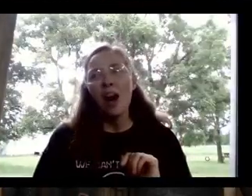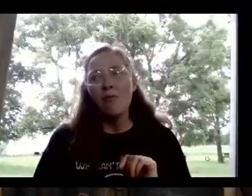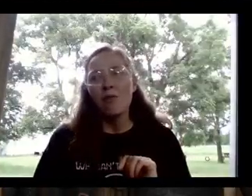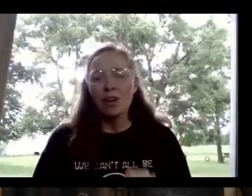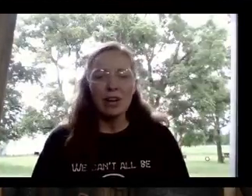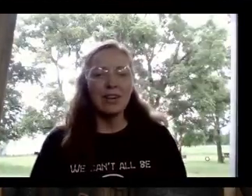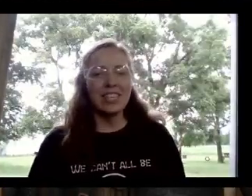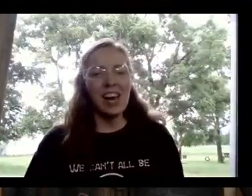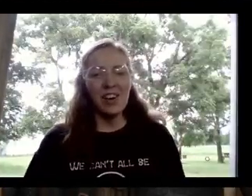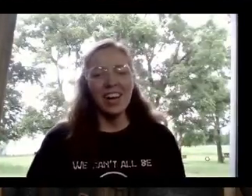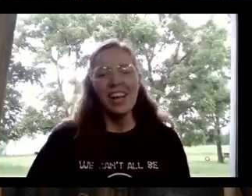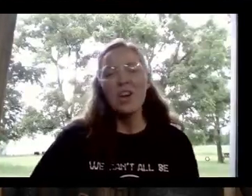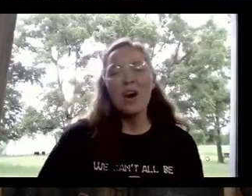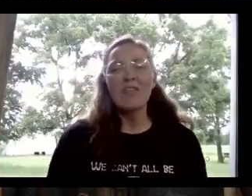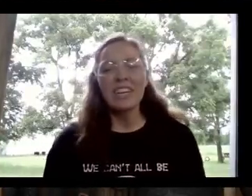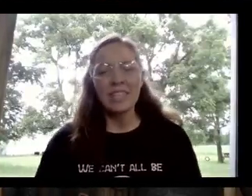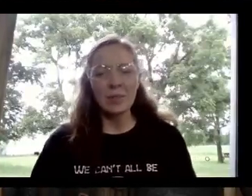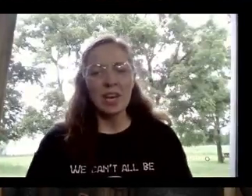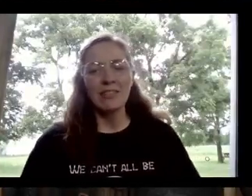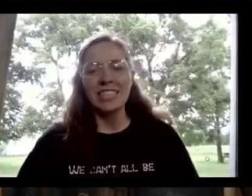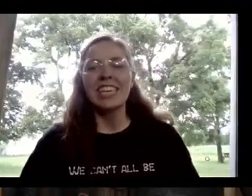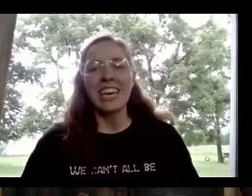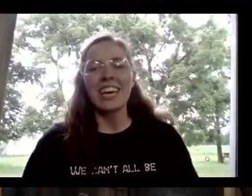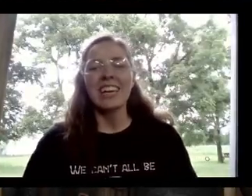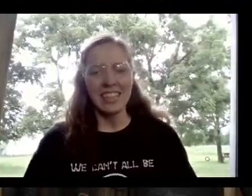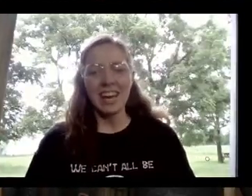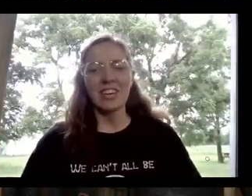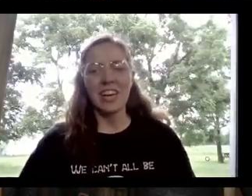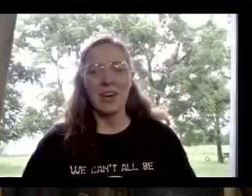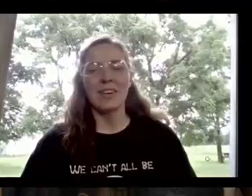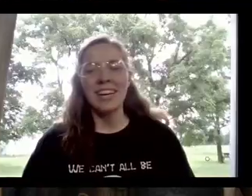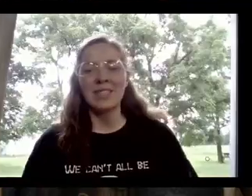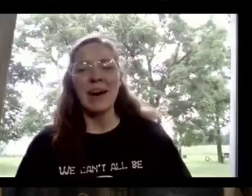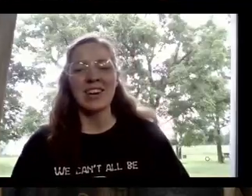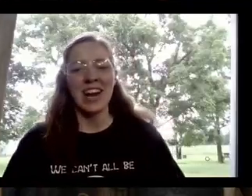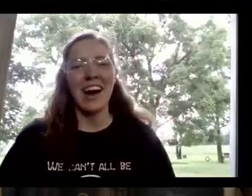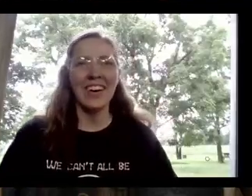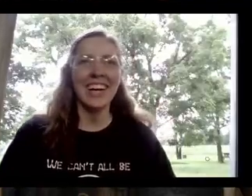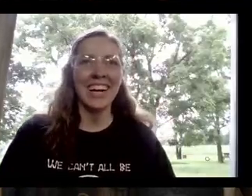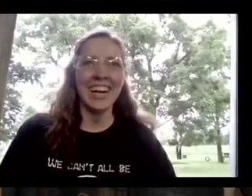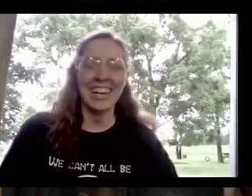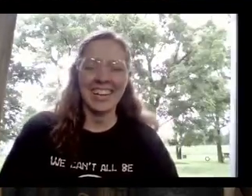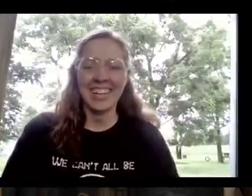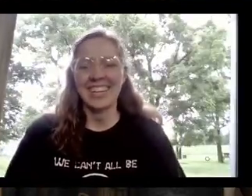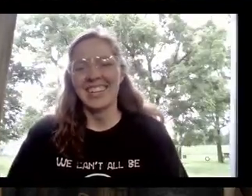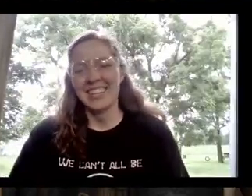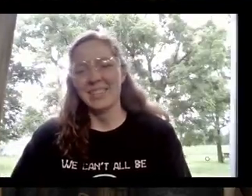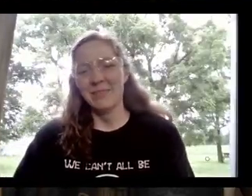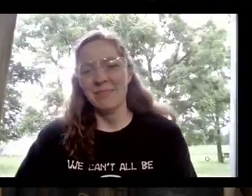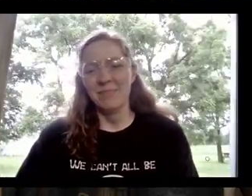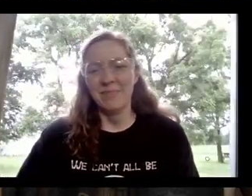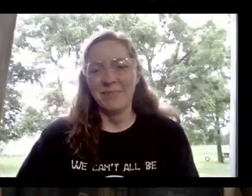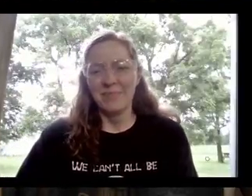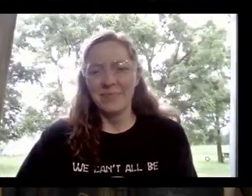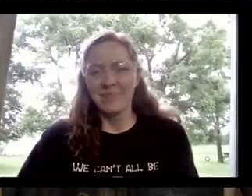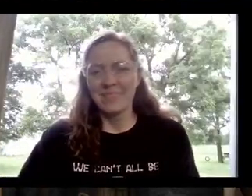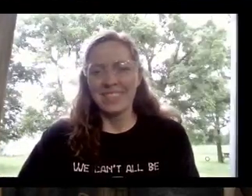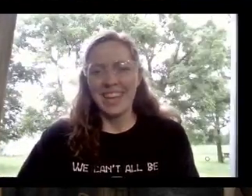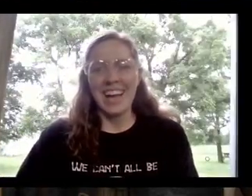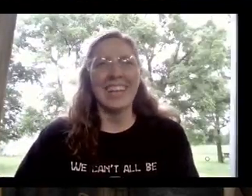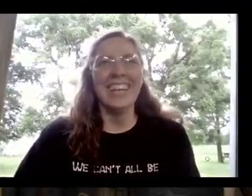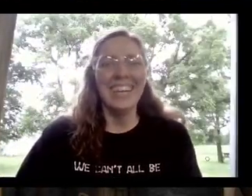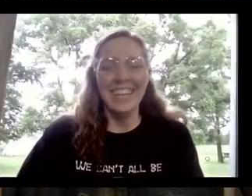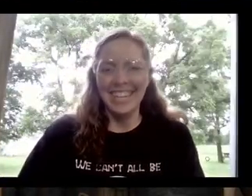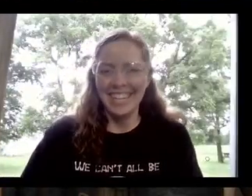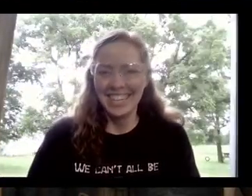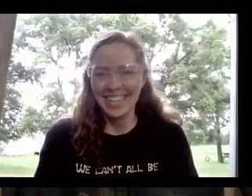clean your shop for you, so whoever goes with the OCD, there you go. It's better now. It's better now. You can come back.